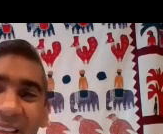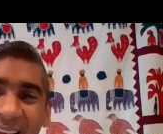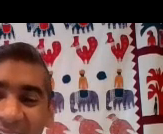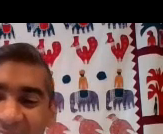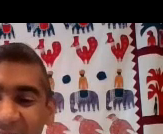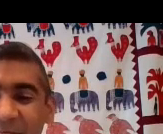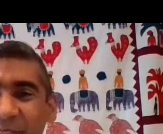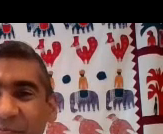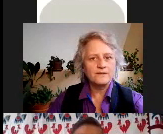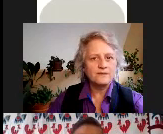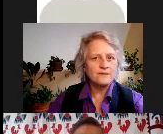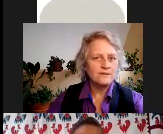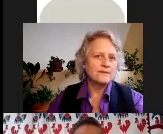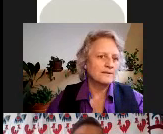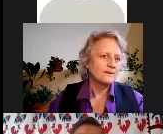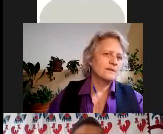Heather, anything to add there?